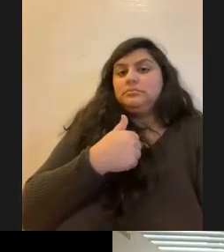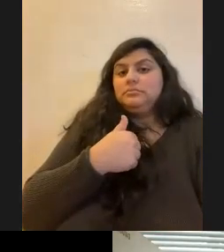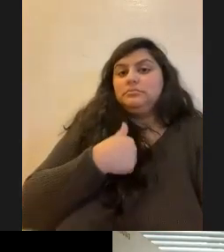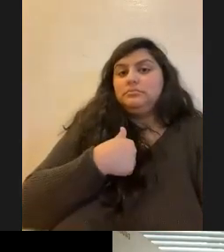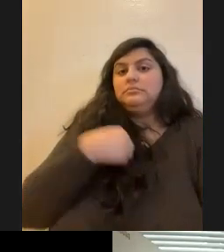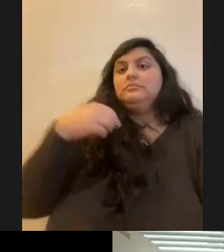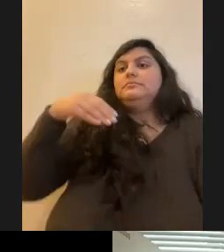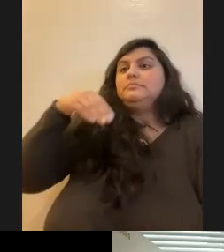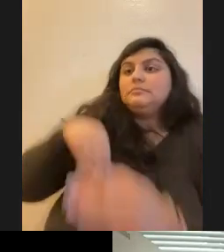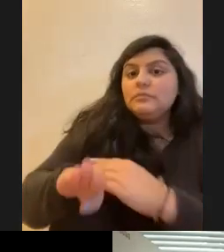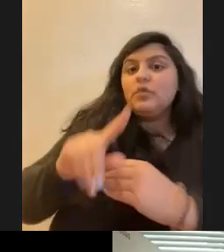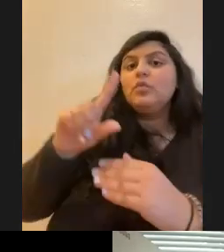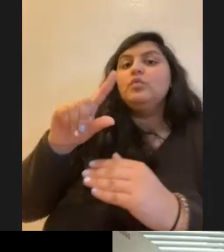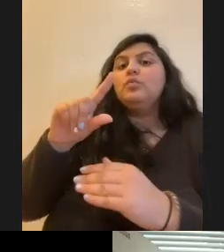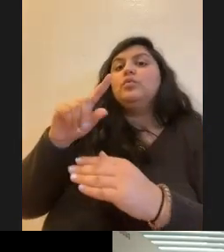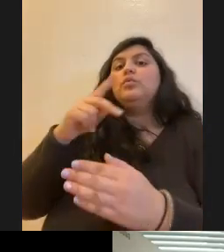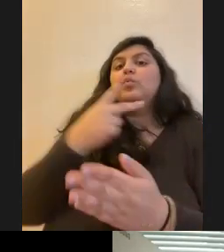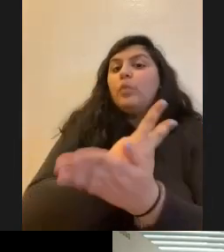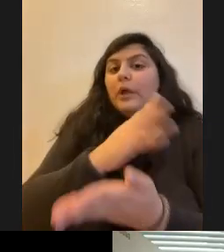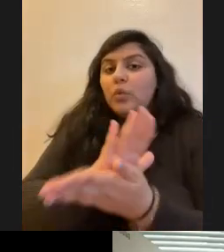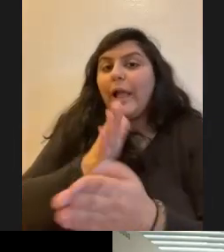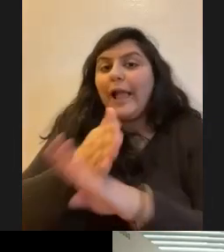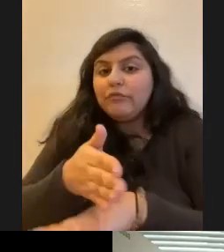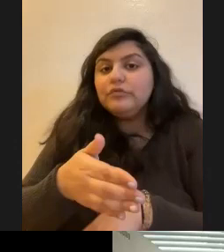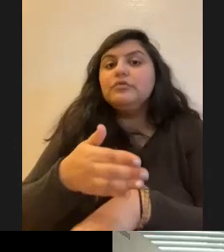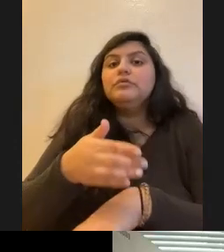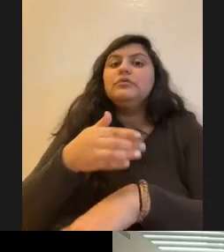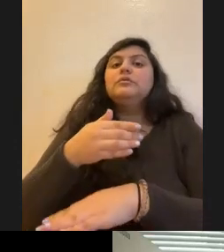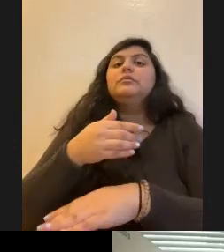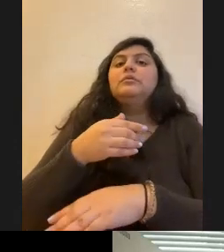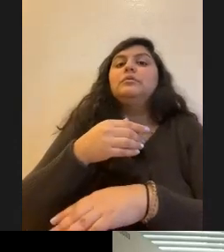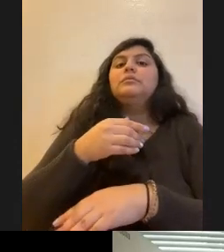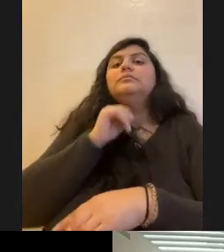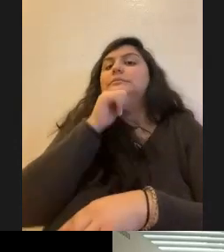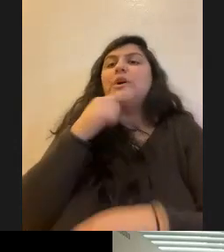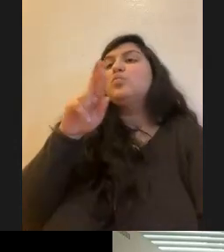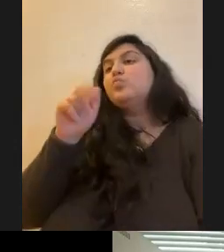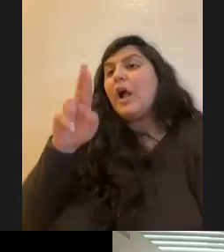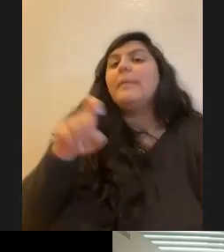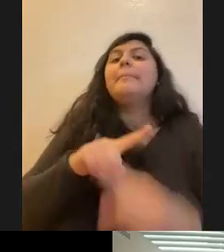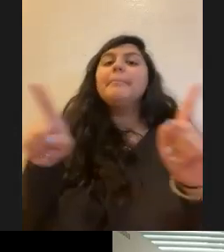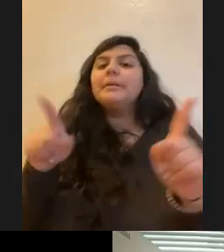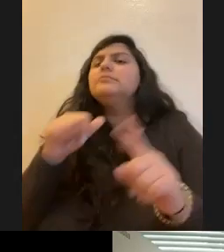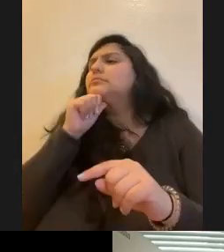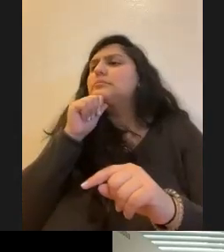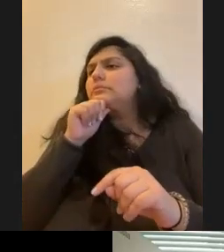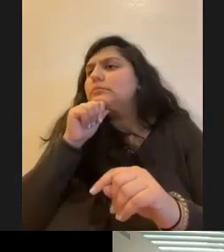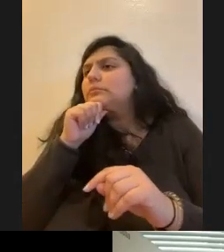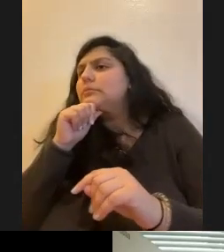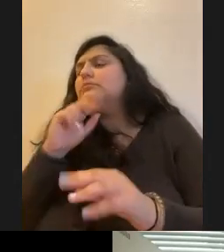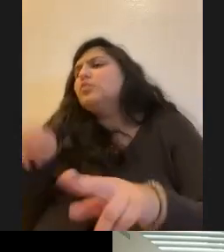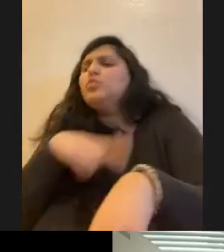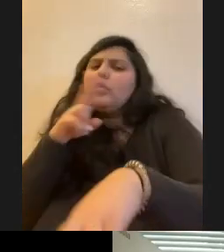school after, I I I wouldn't say it's rare, but it's not uncommon also to have